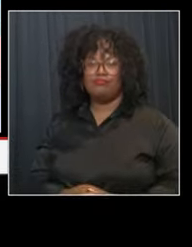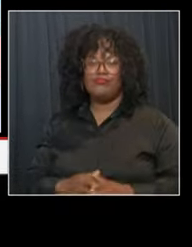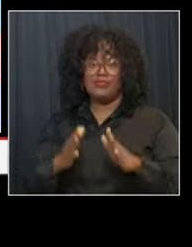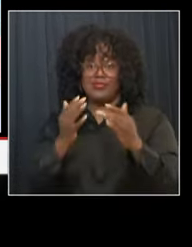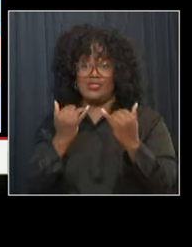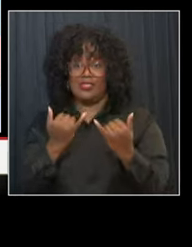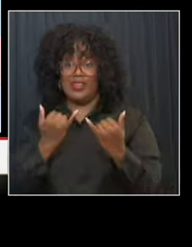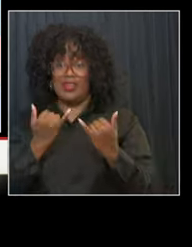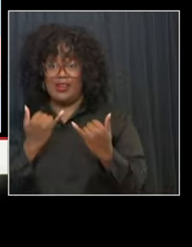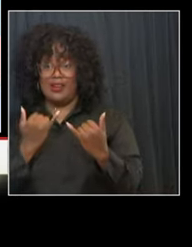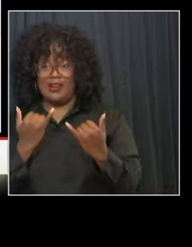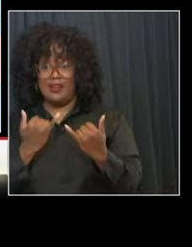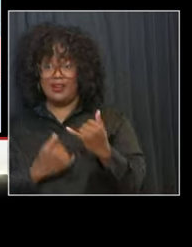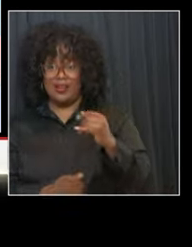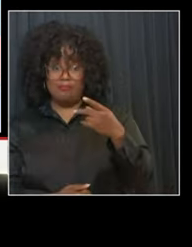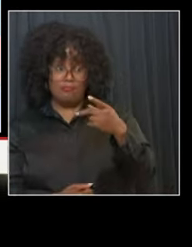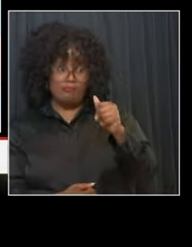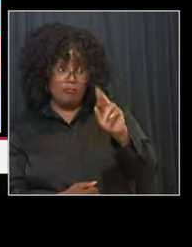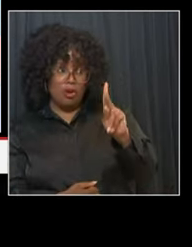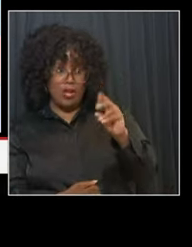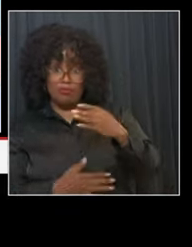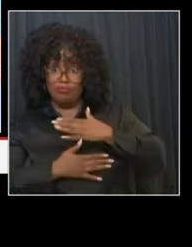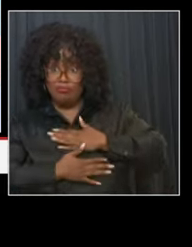who is dressed for Budget Day.